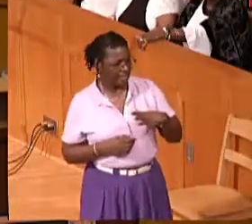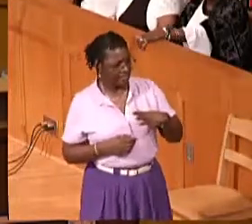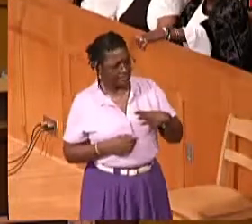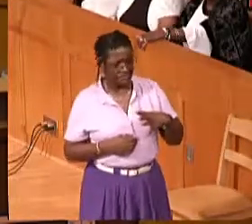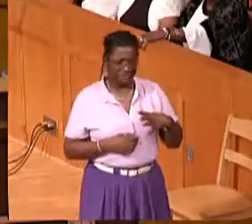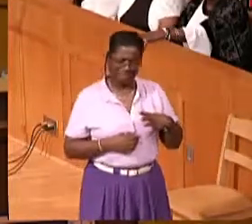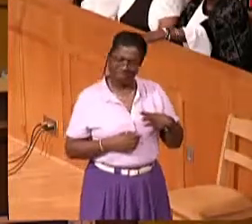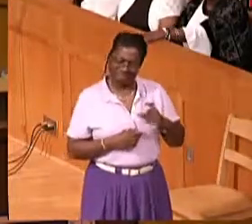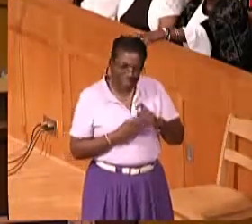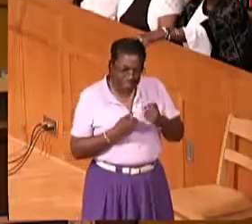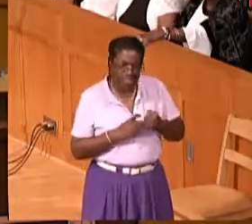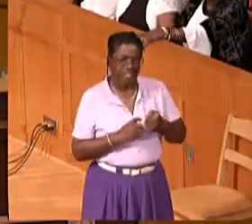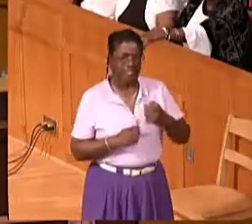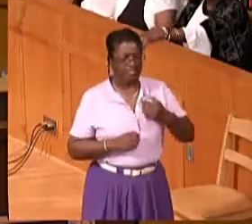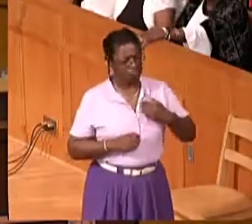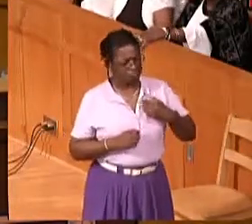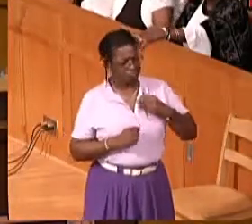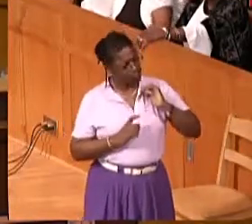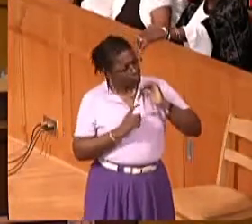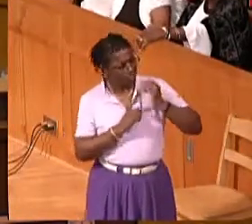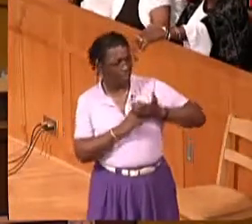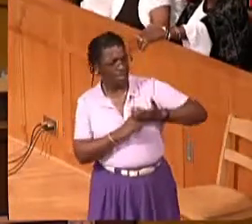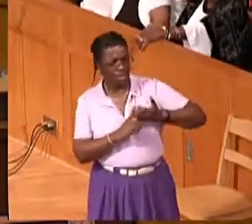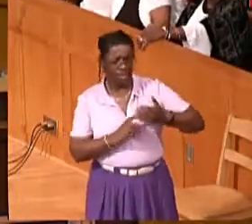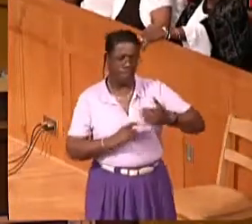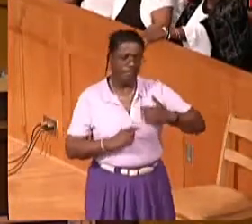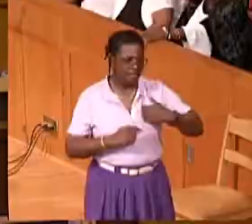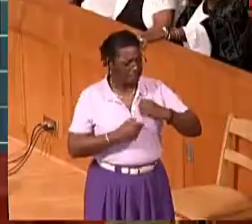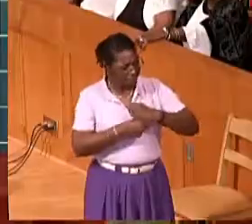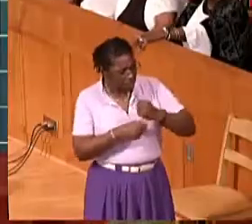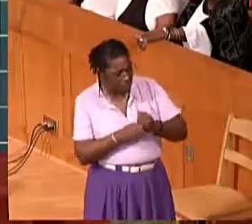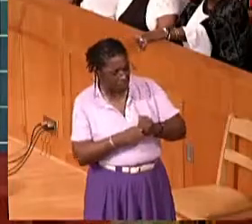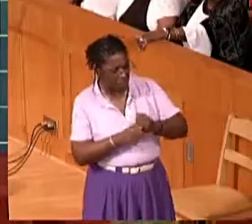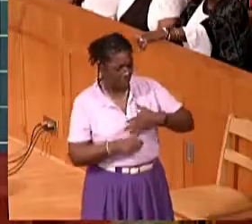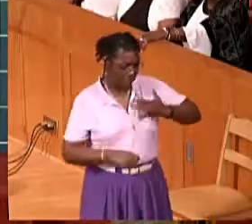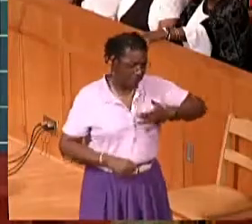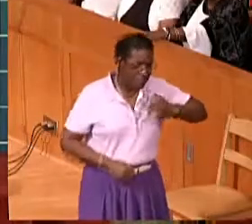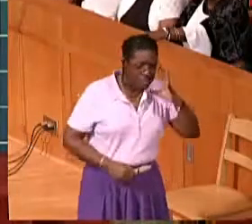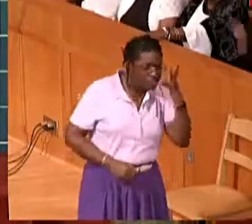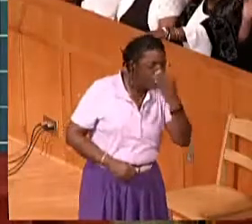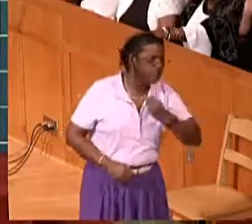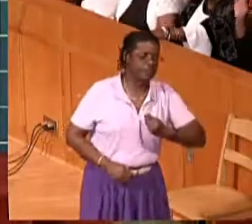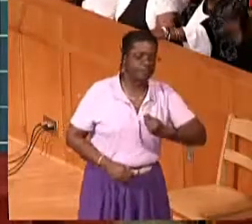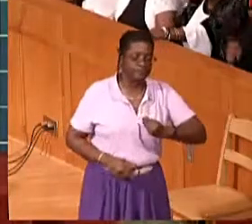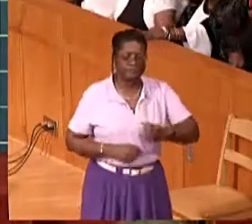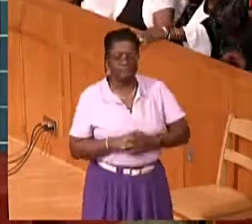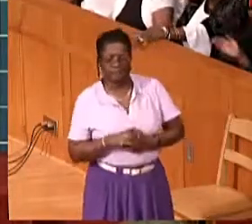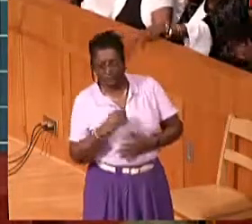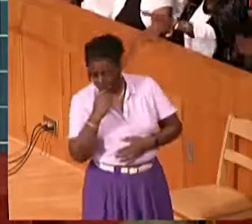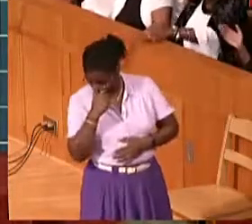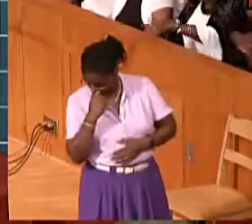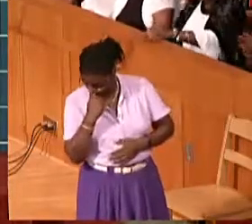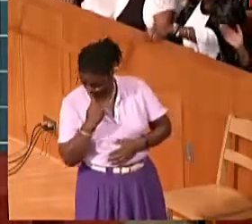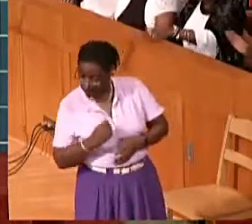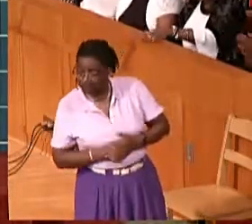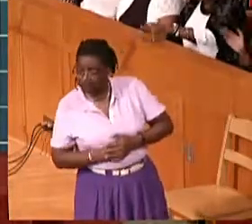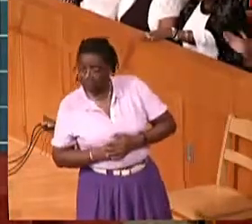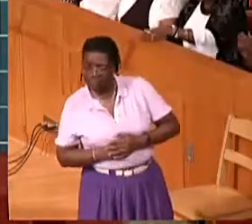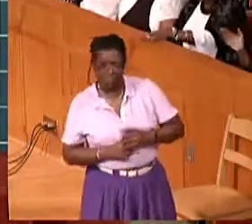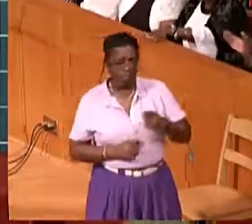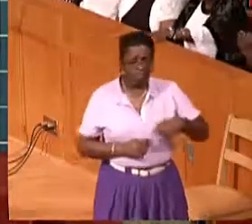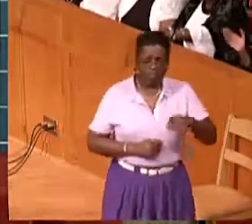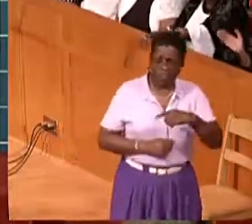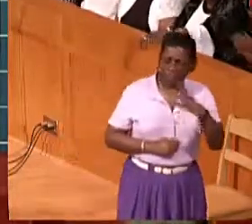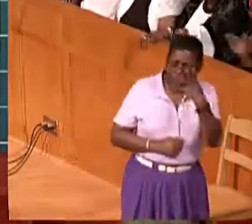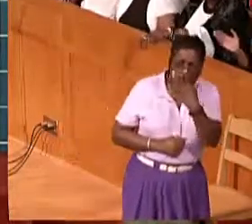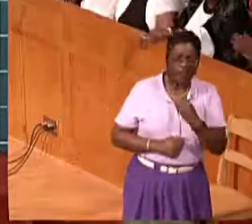need nobody on your arm to be beautiful. If you want to be beautiful, just buy you a mirror. Preach, pastor. You don't have to have